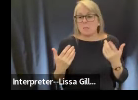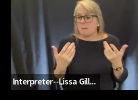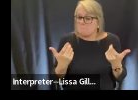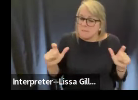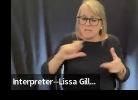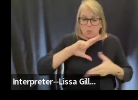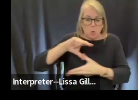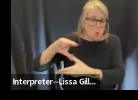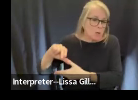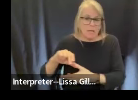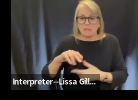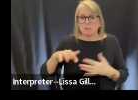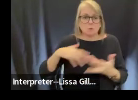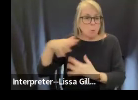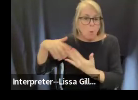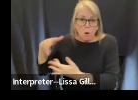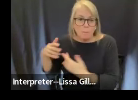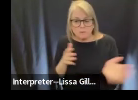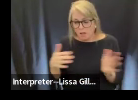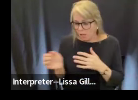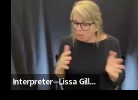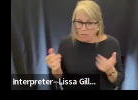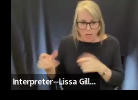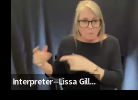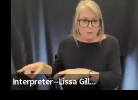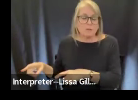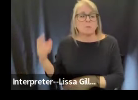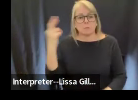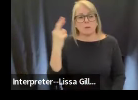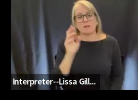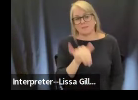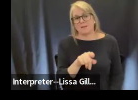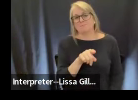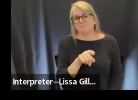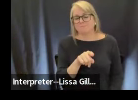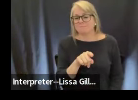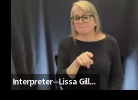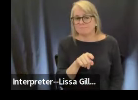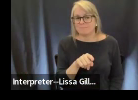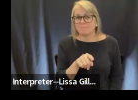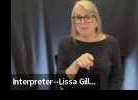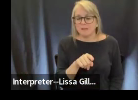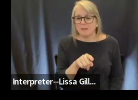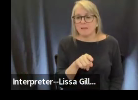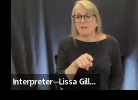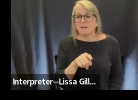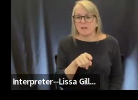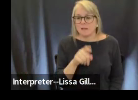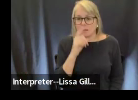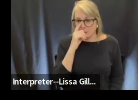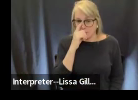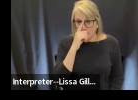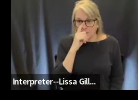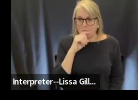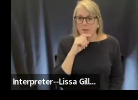storms across our state, we have found that the use of generators, both portable and the new ones